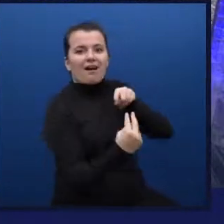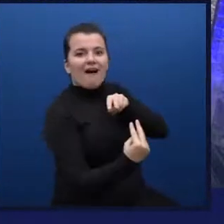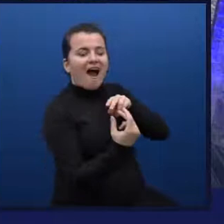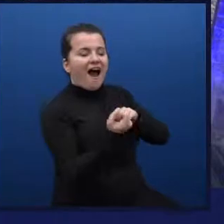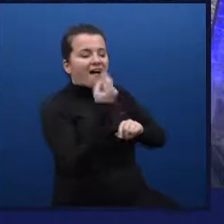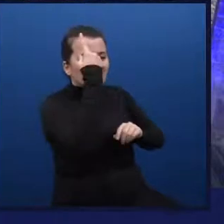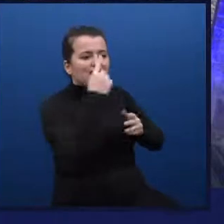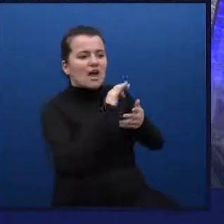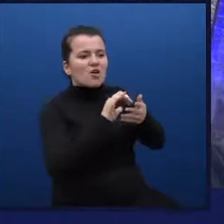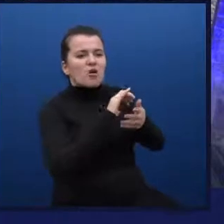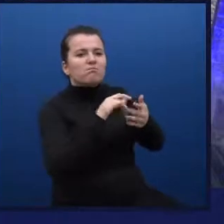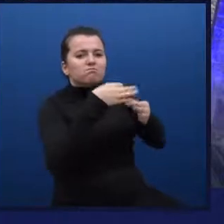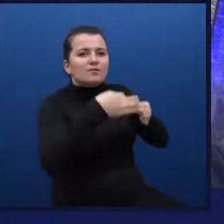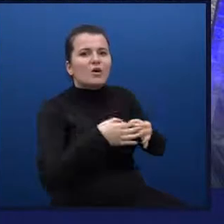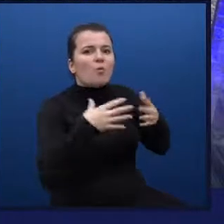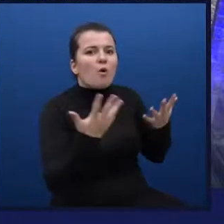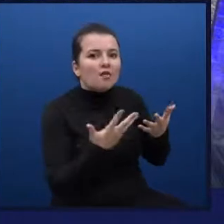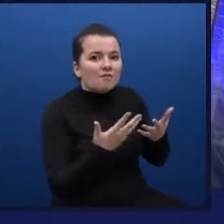questions. But